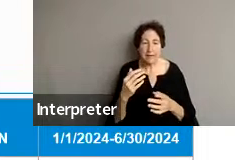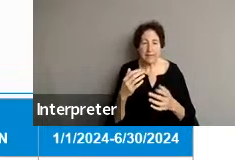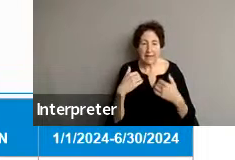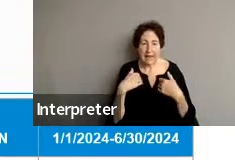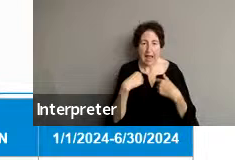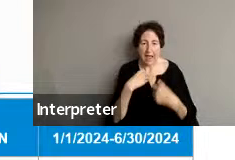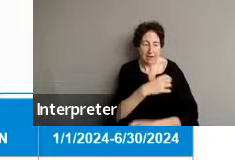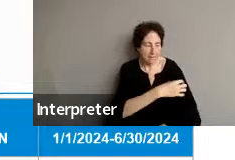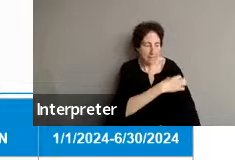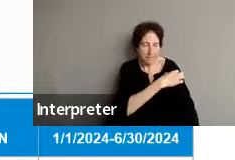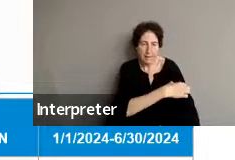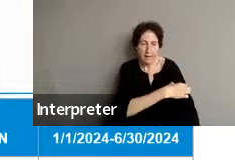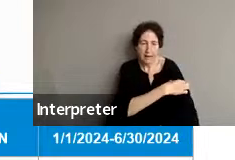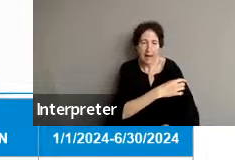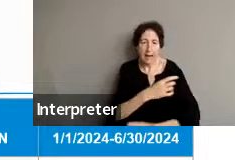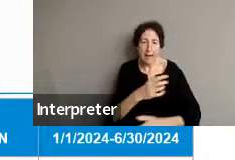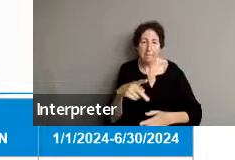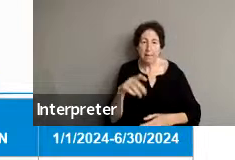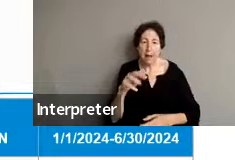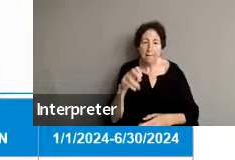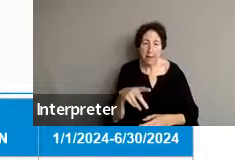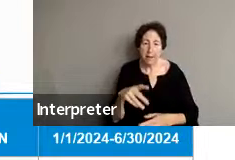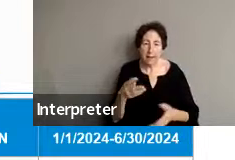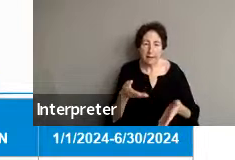opportunity to manage.